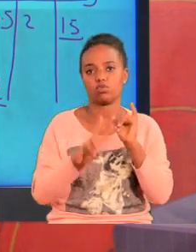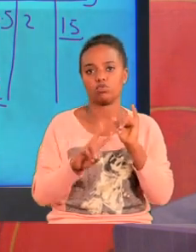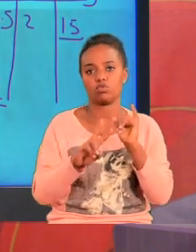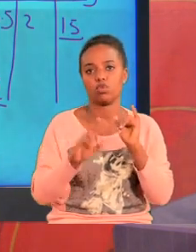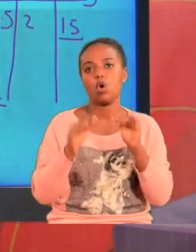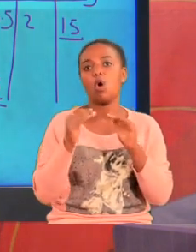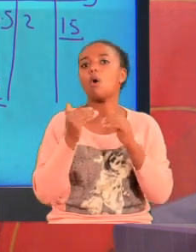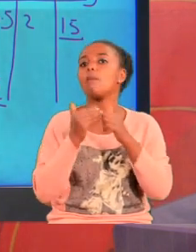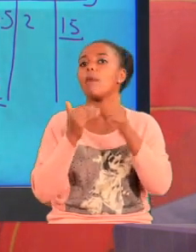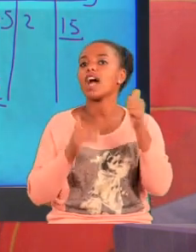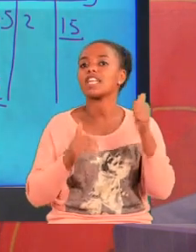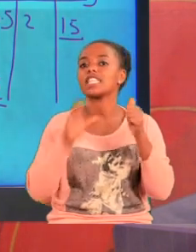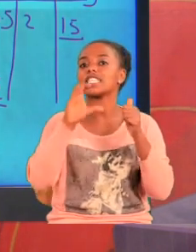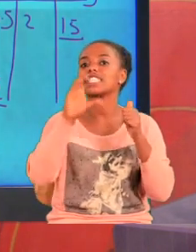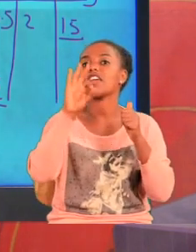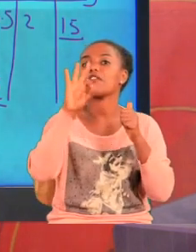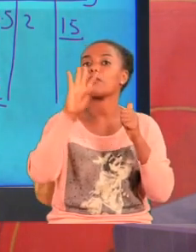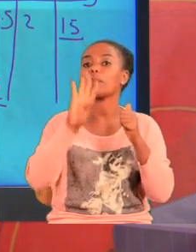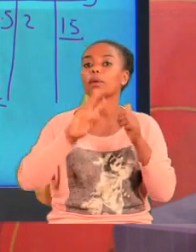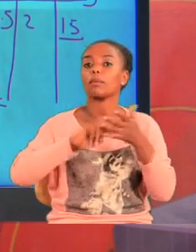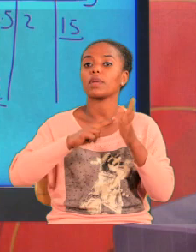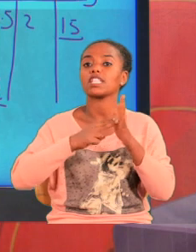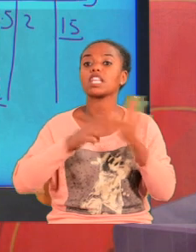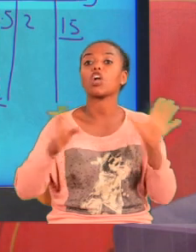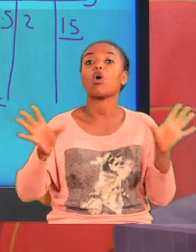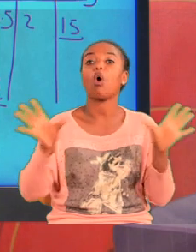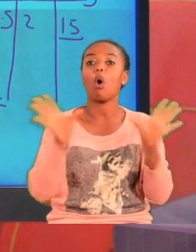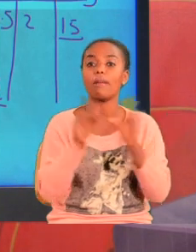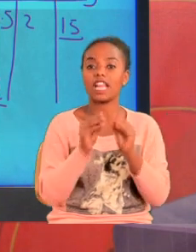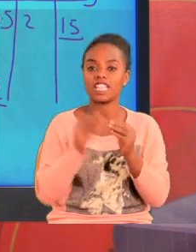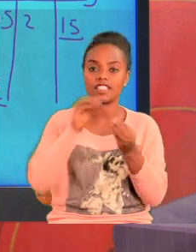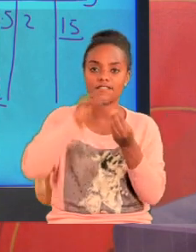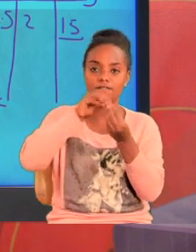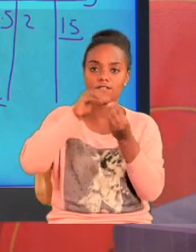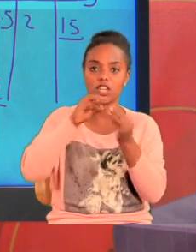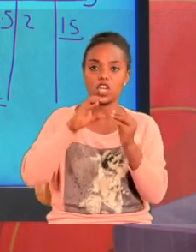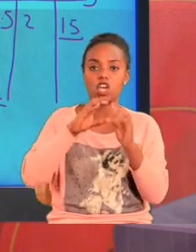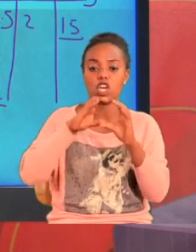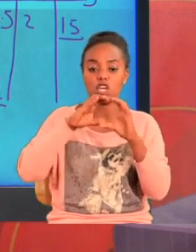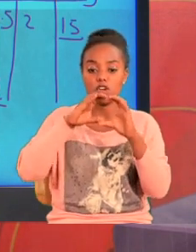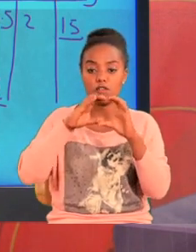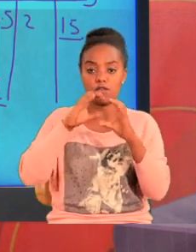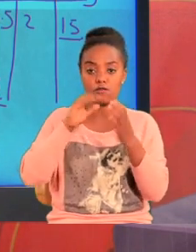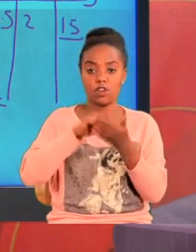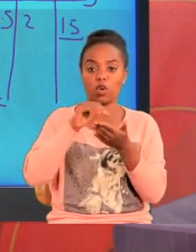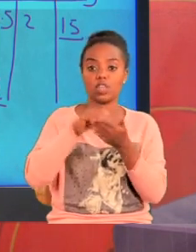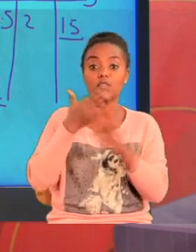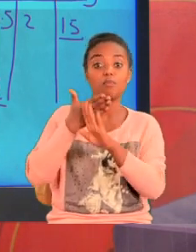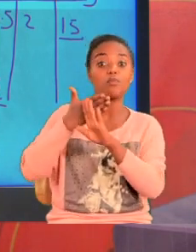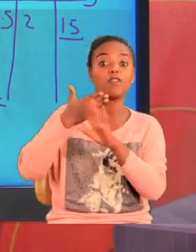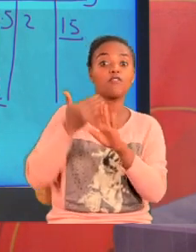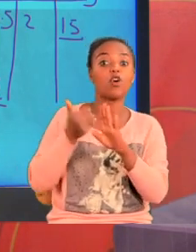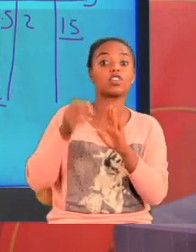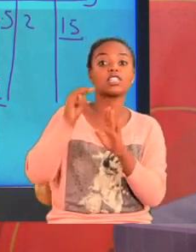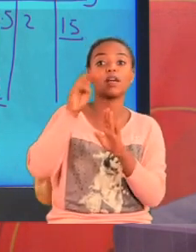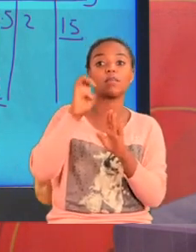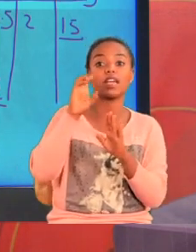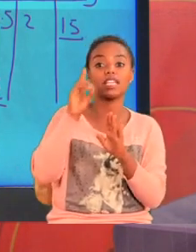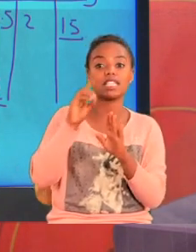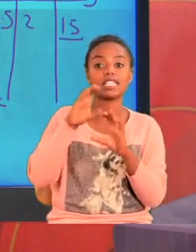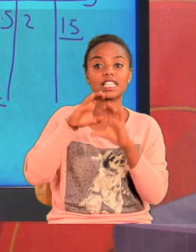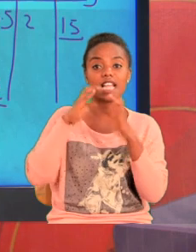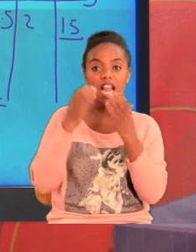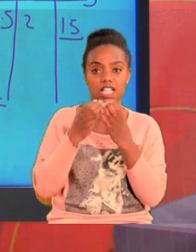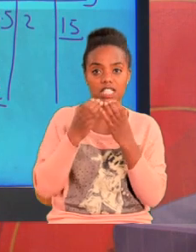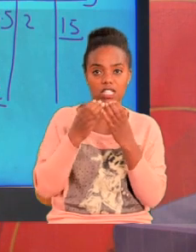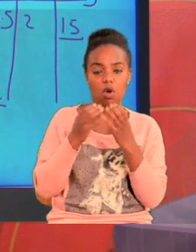minus this one is it is the cumulative frequency before the median class. Here is the median